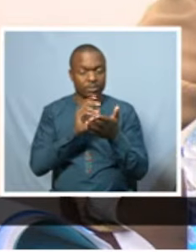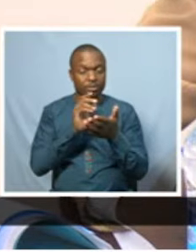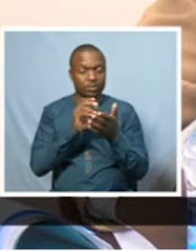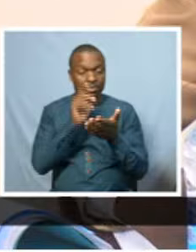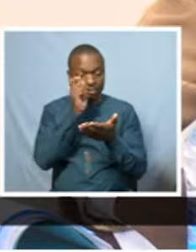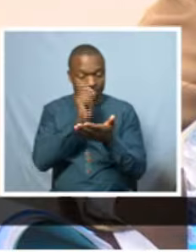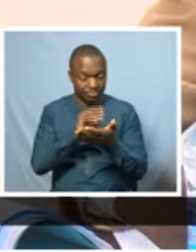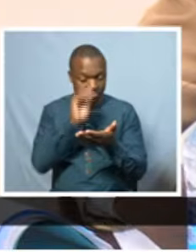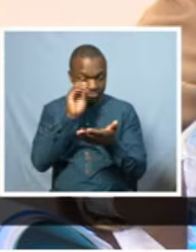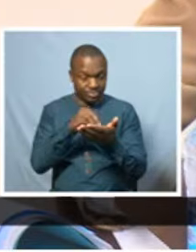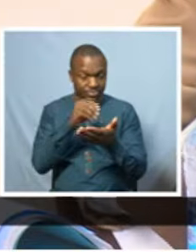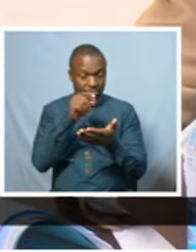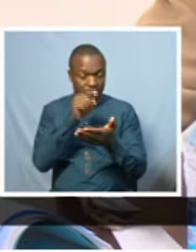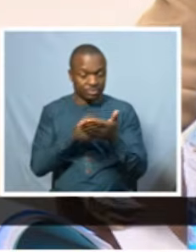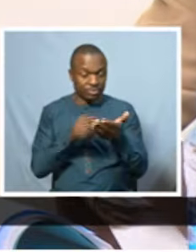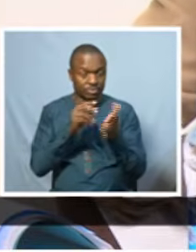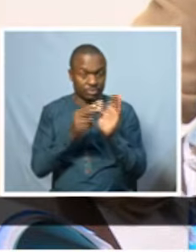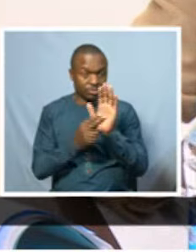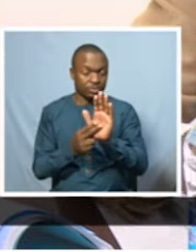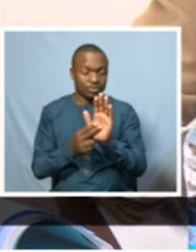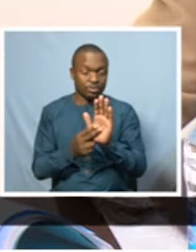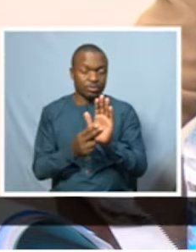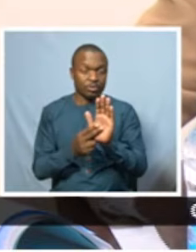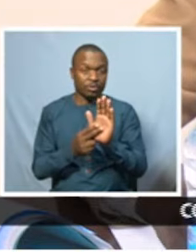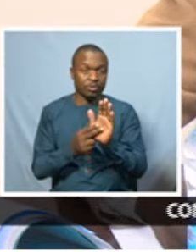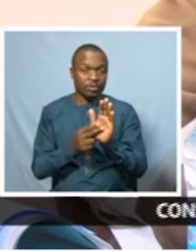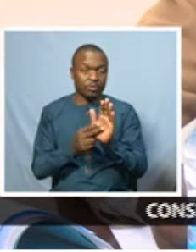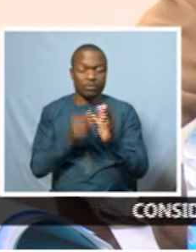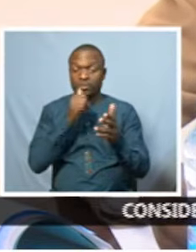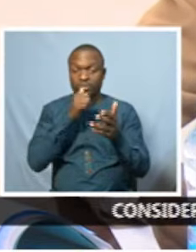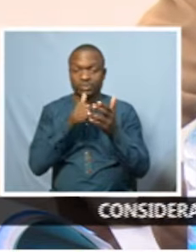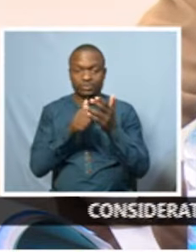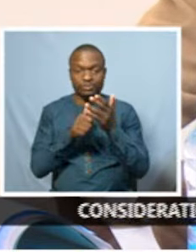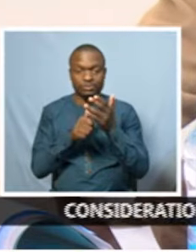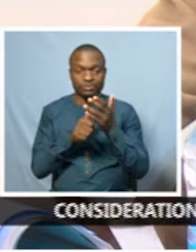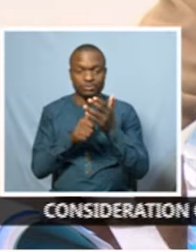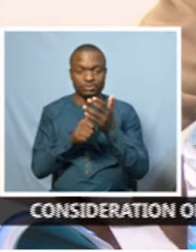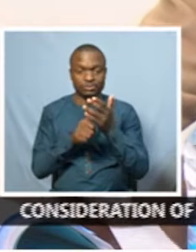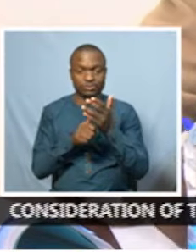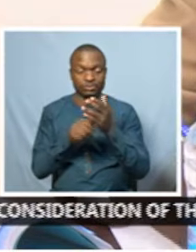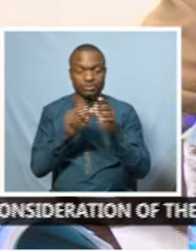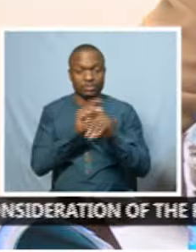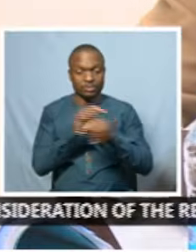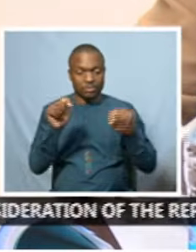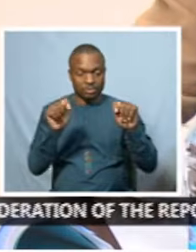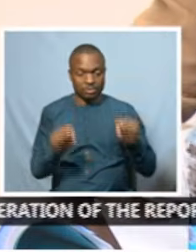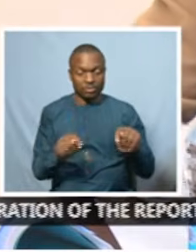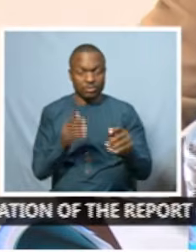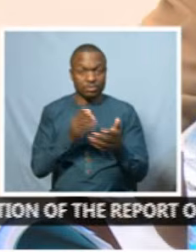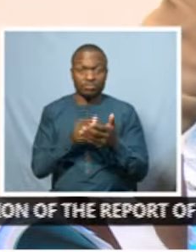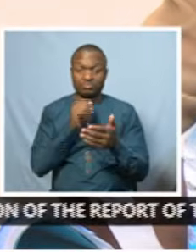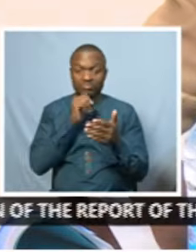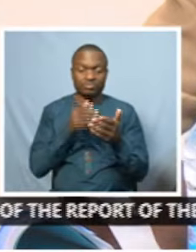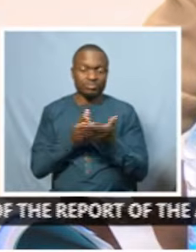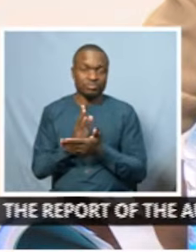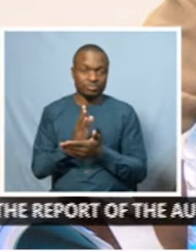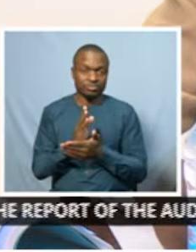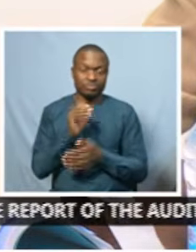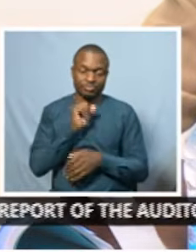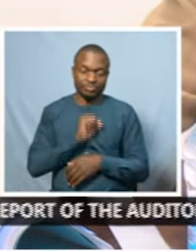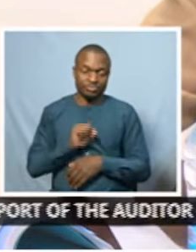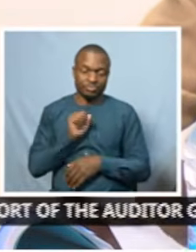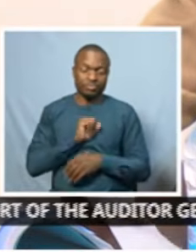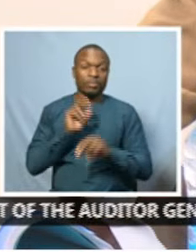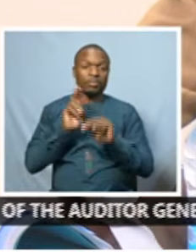of what is recorded in the ledger is not accurate, and I